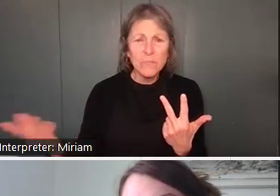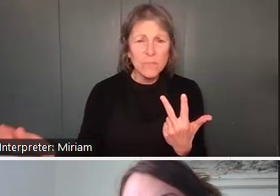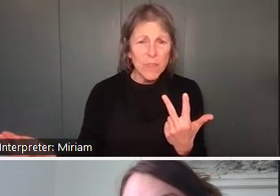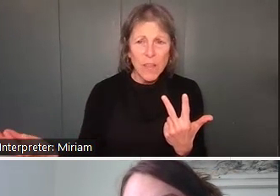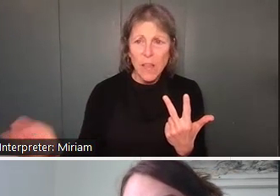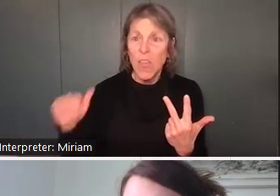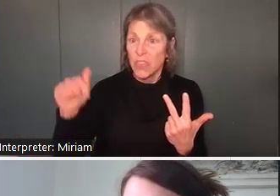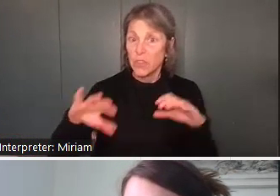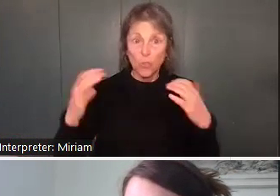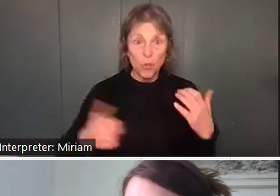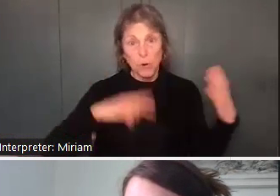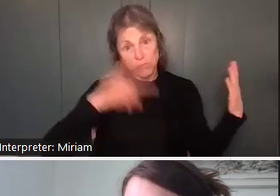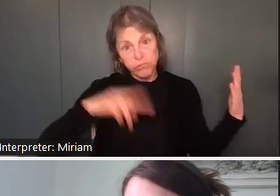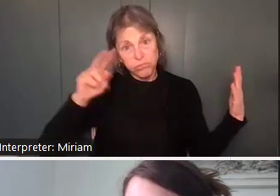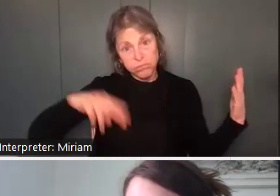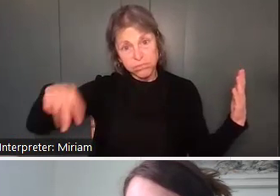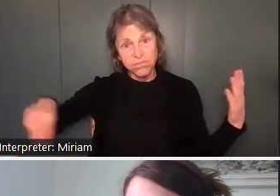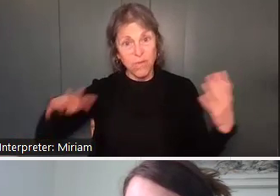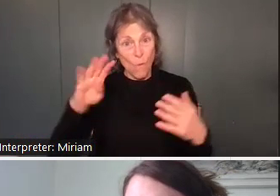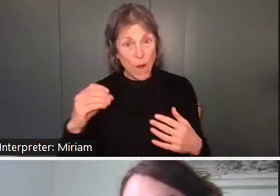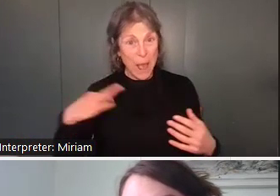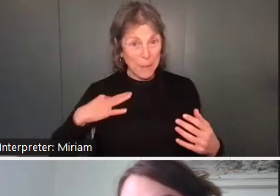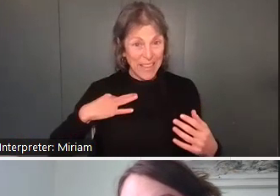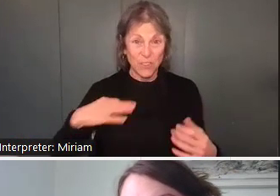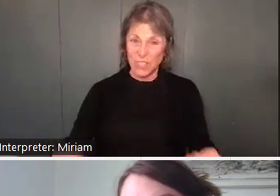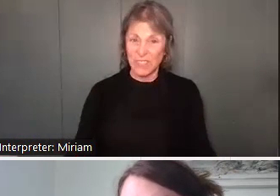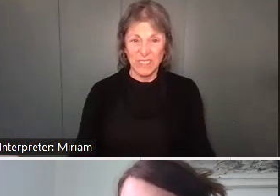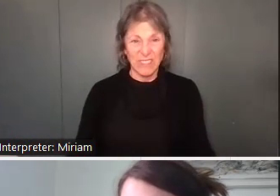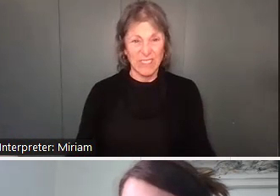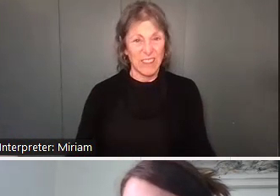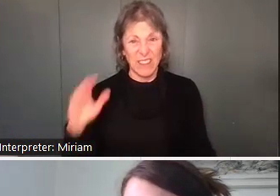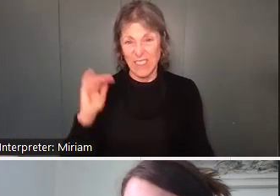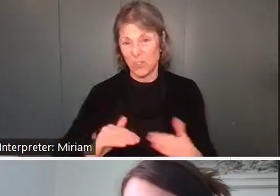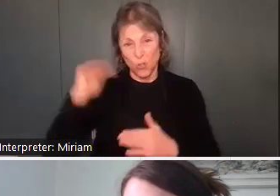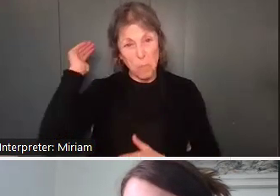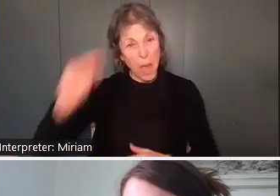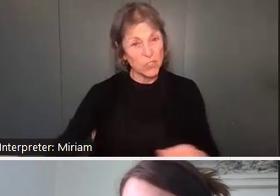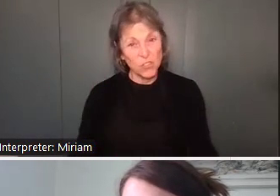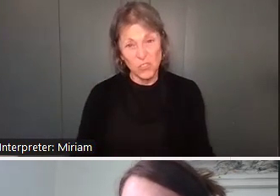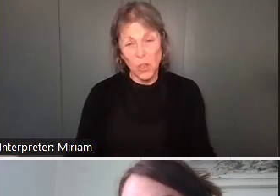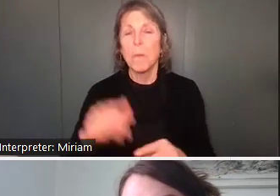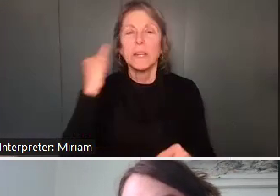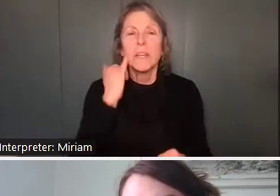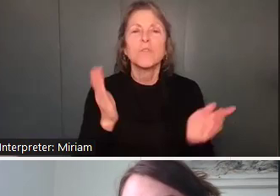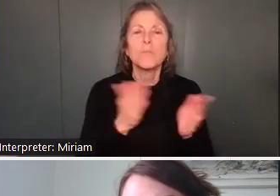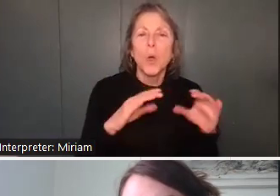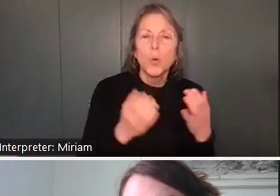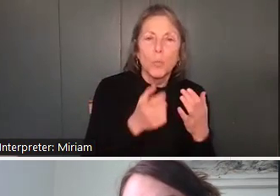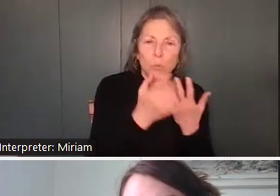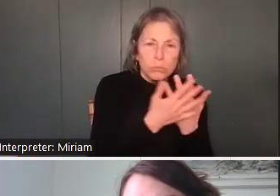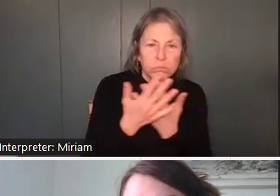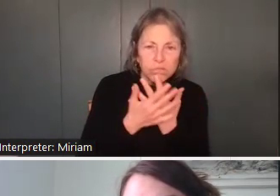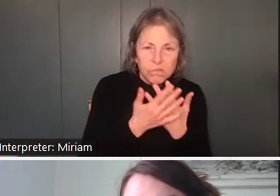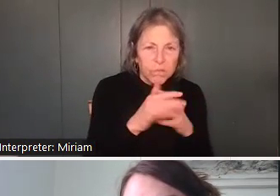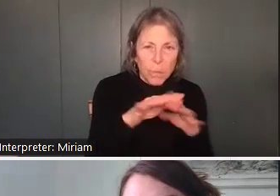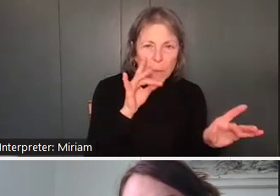is gonna just go through 40 applicants, I think that's a little bit much. But if we have a small committee